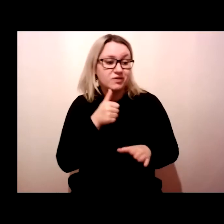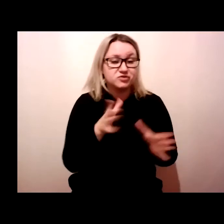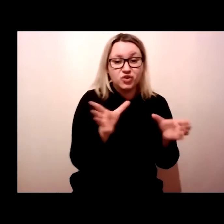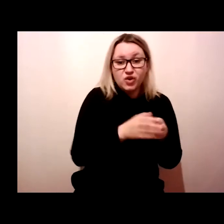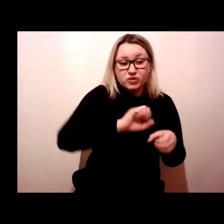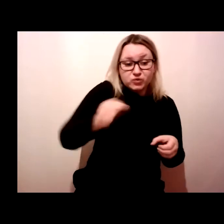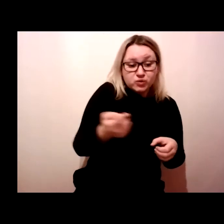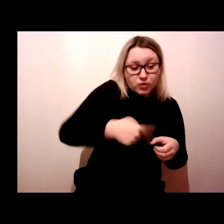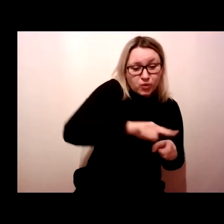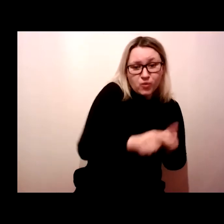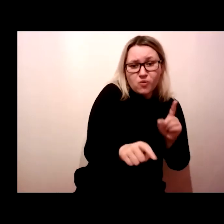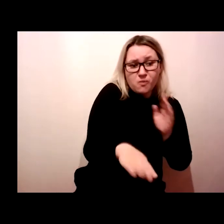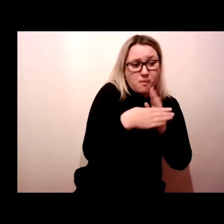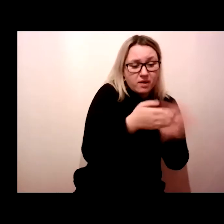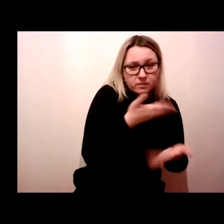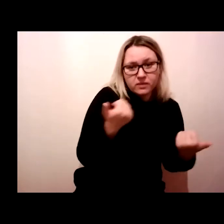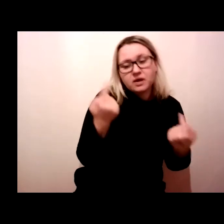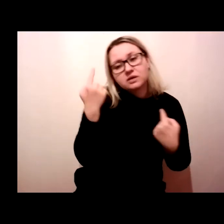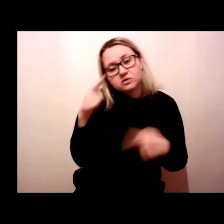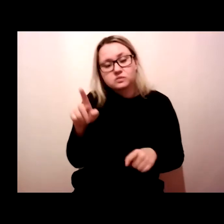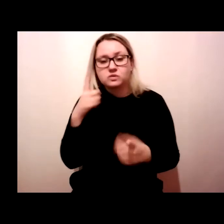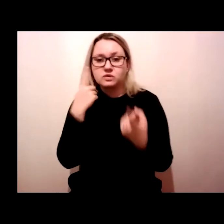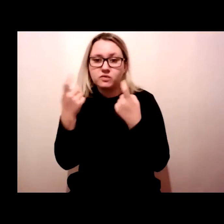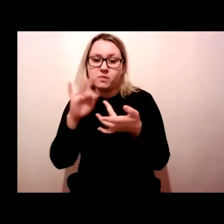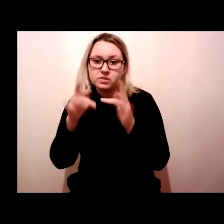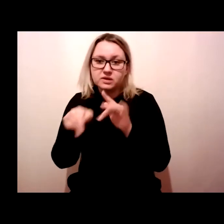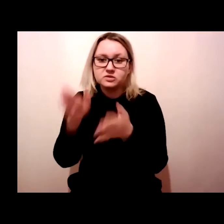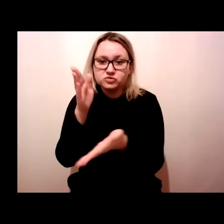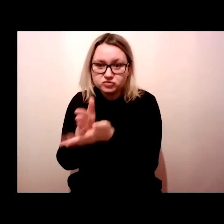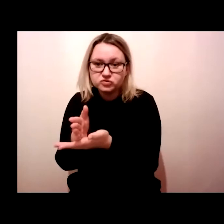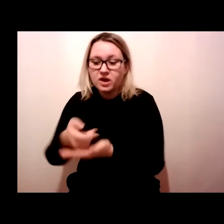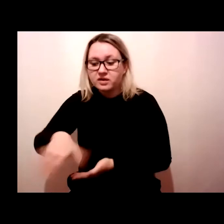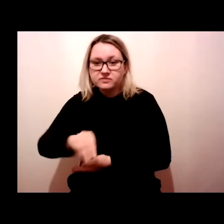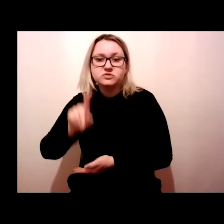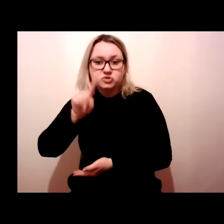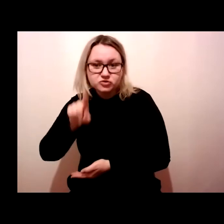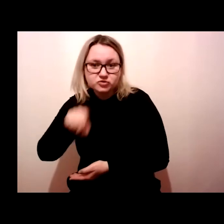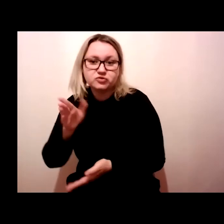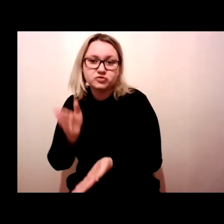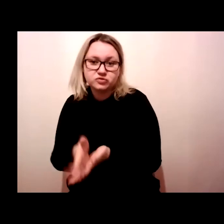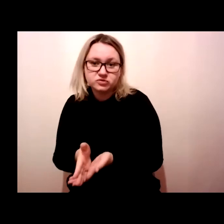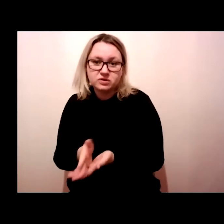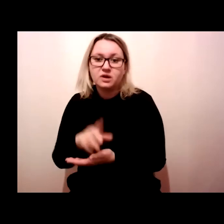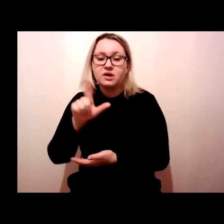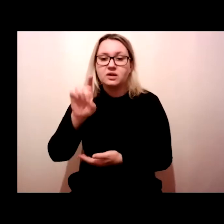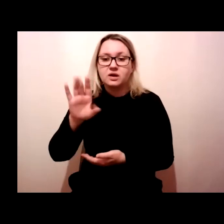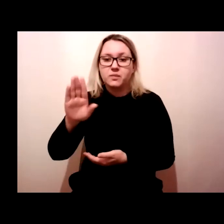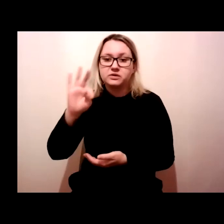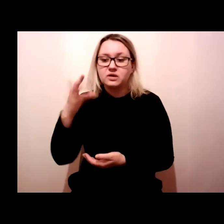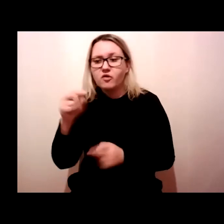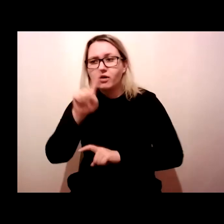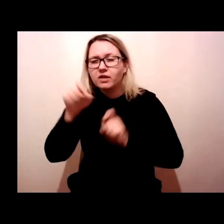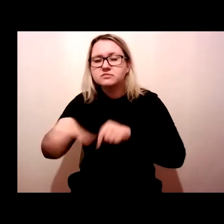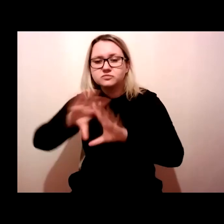neranda jos, tai and if they tikrai can't find randa it daug among their informacijos friends, internete, they jie find daug a lot geriau of viską information žino online, LGBT and they klausimais seem